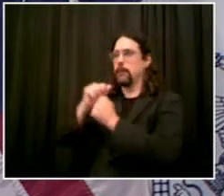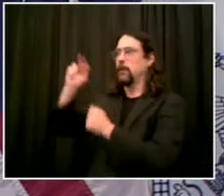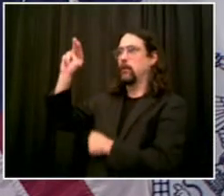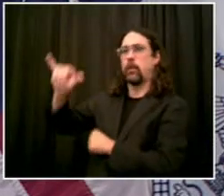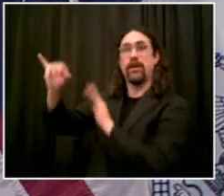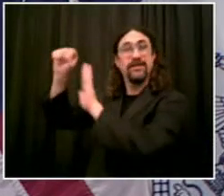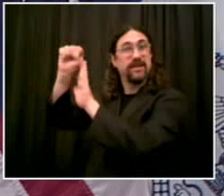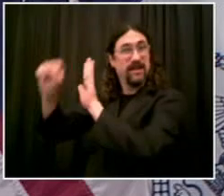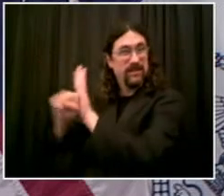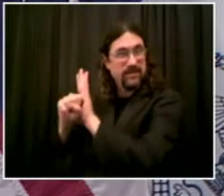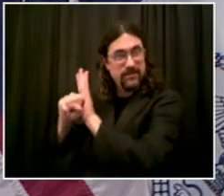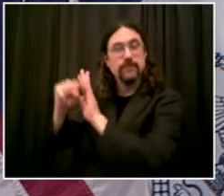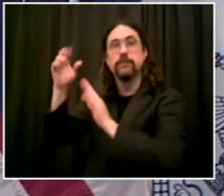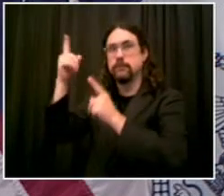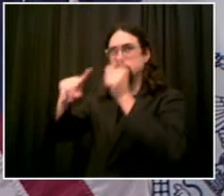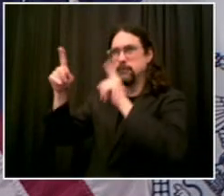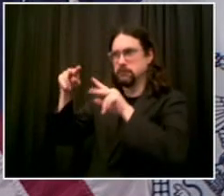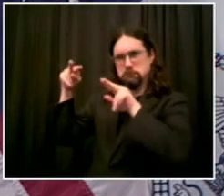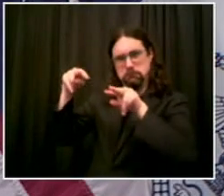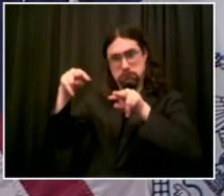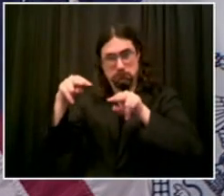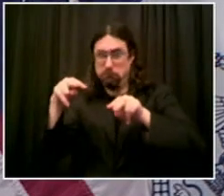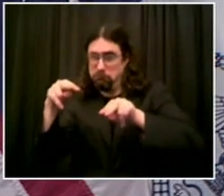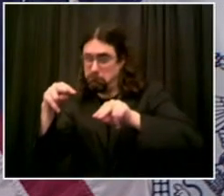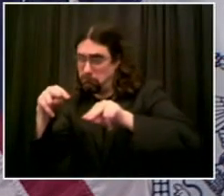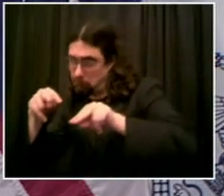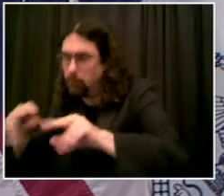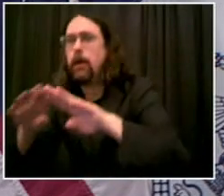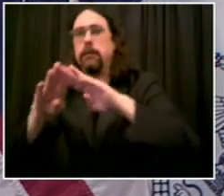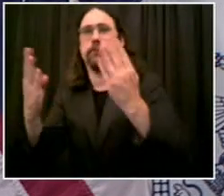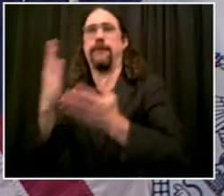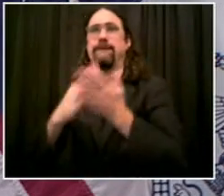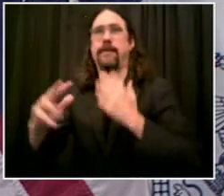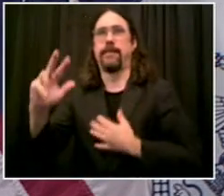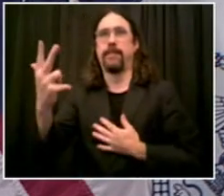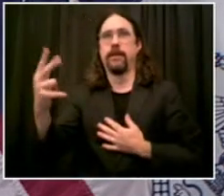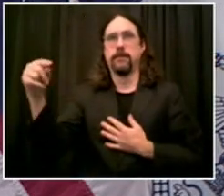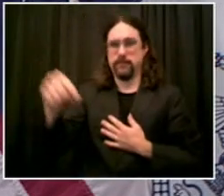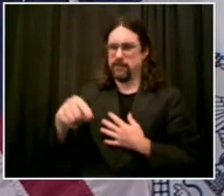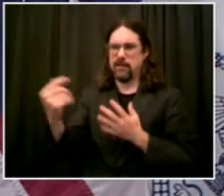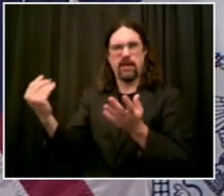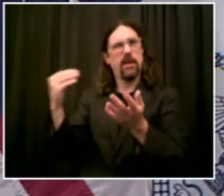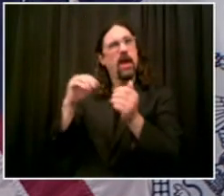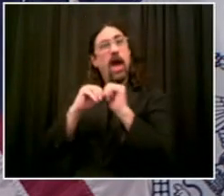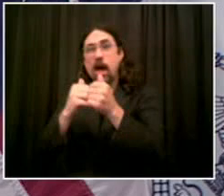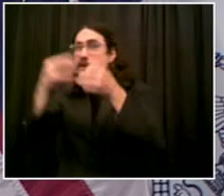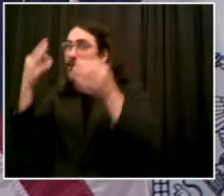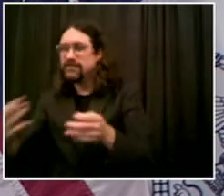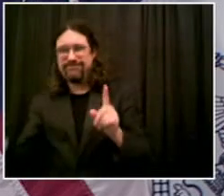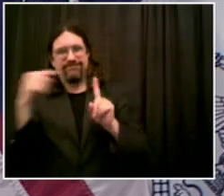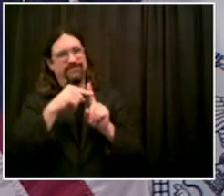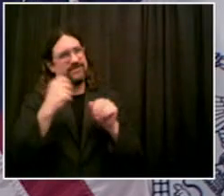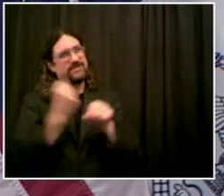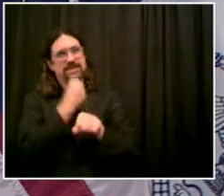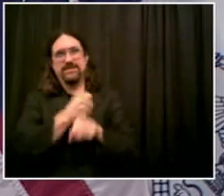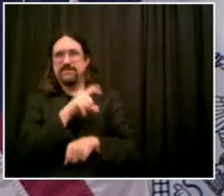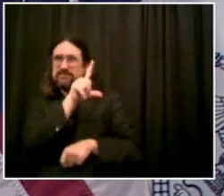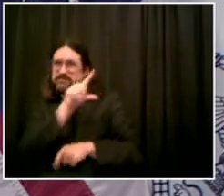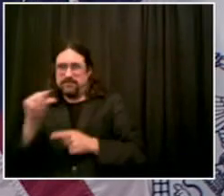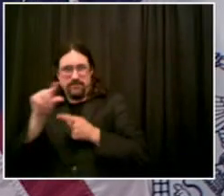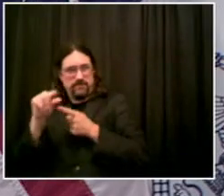it. We're gonna have more guidance starting tomorrow on how businesses that can open in phase three should get ready to do